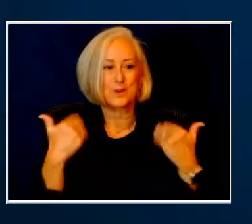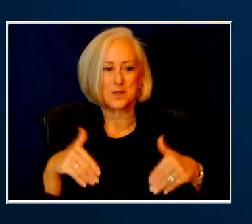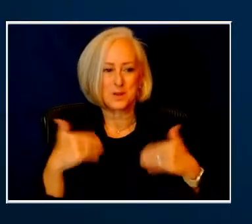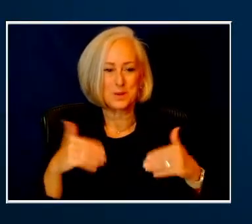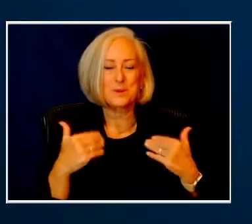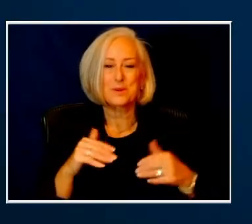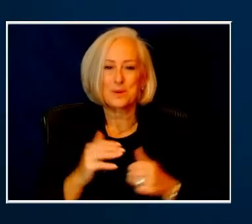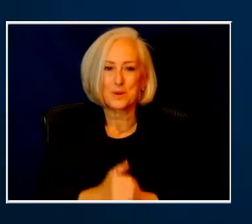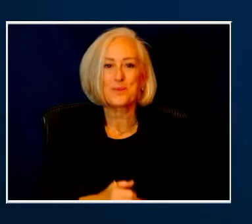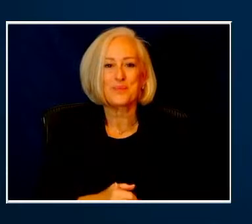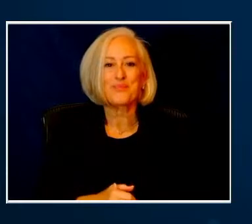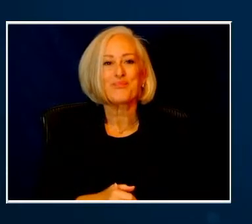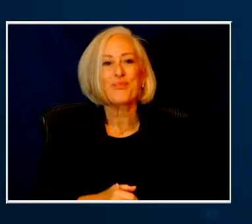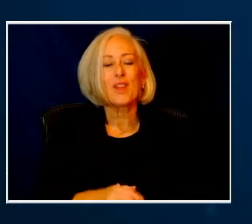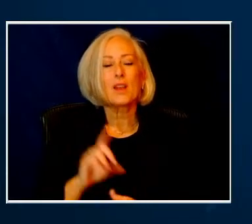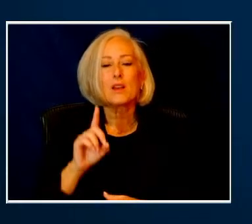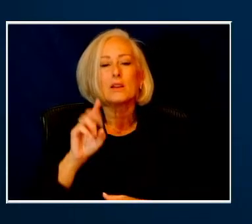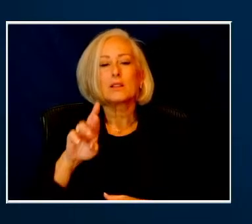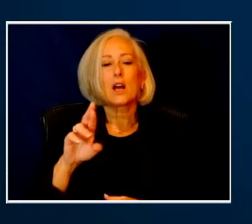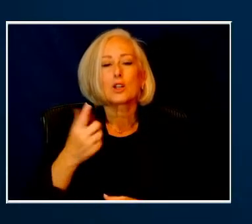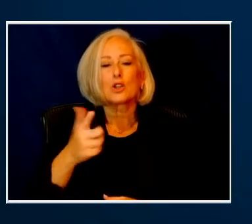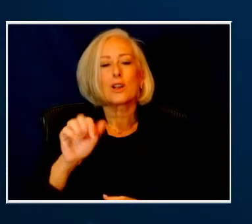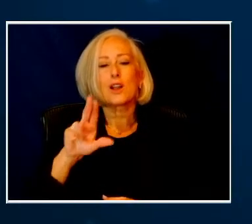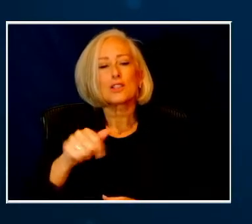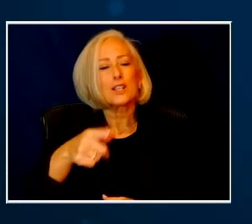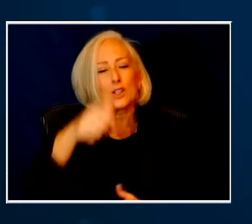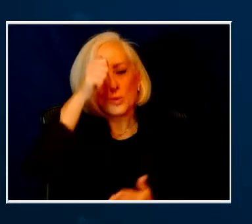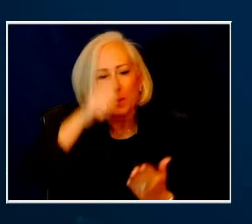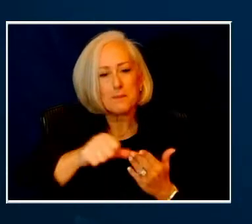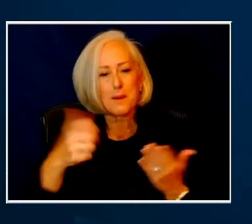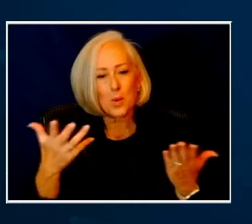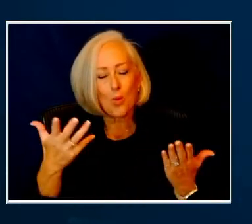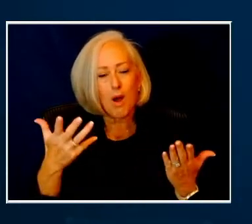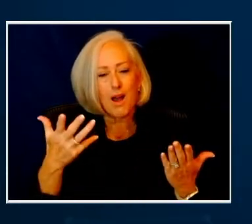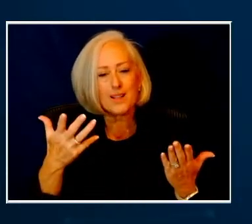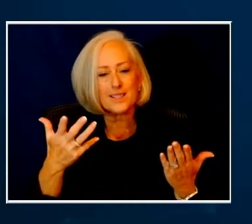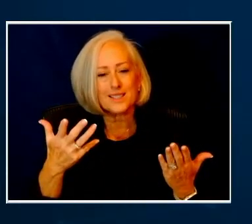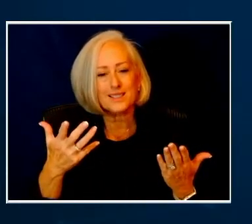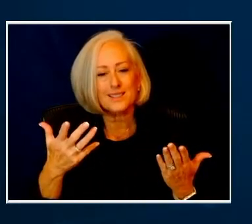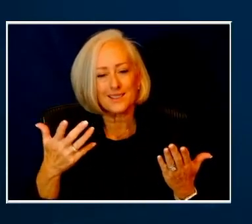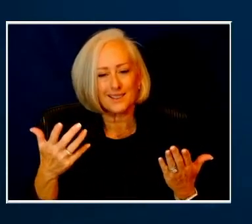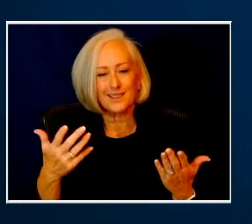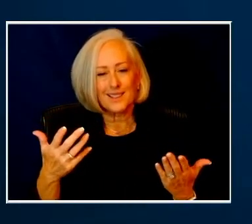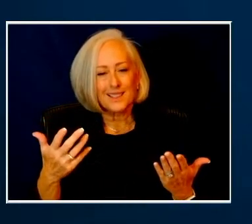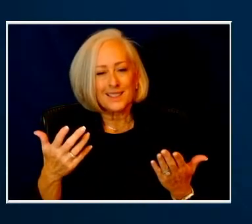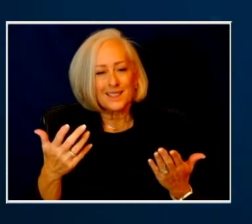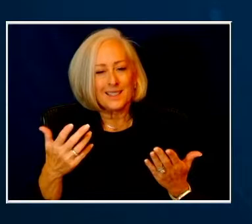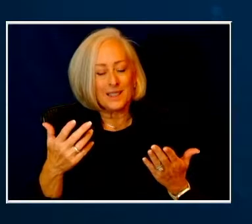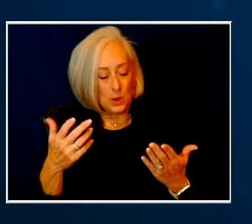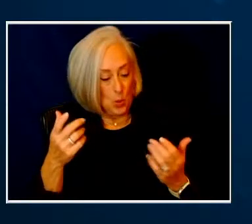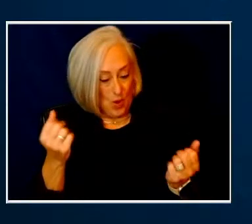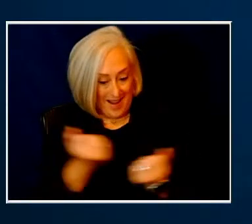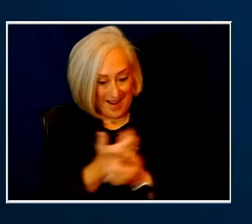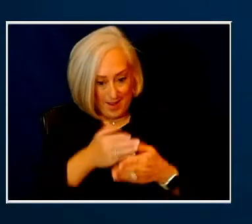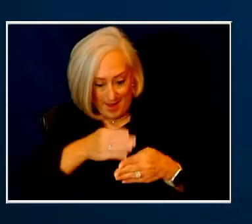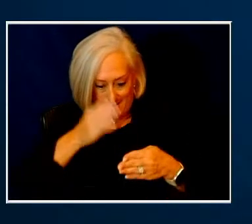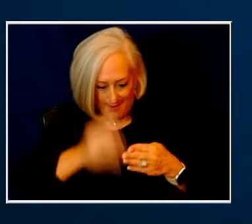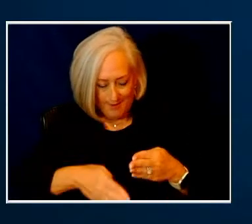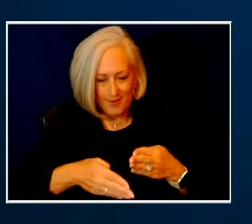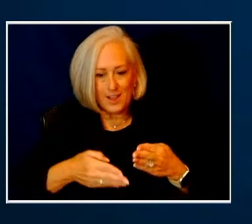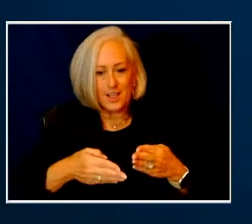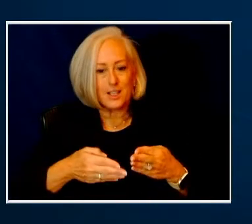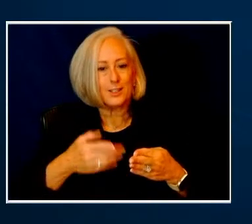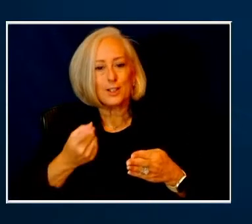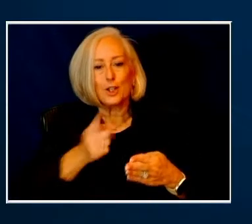Dr. Garcia, what do you remember? And just when that all wrapped up, what were you able to go out and tell Kale and